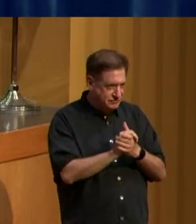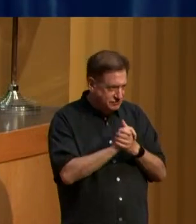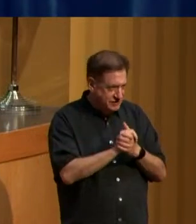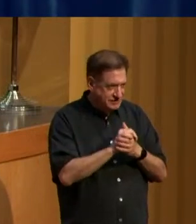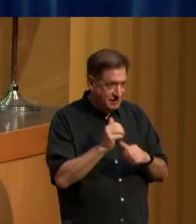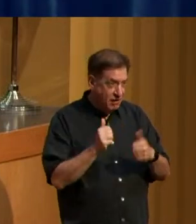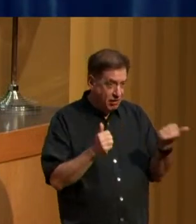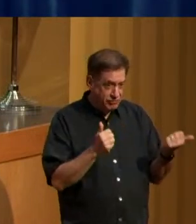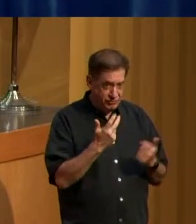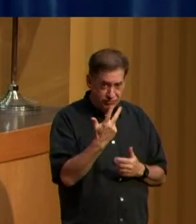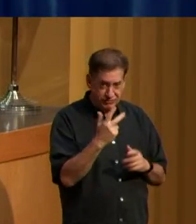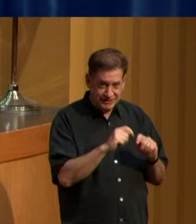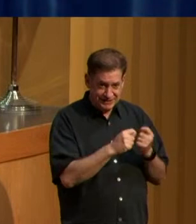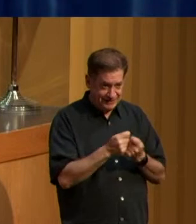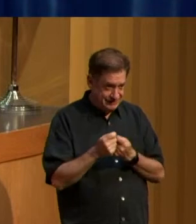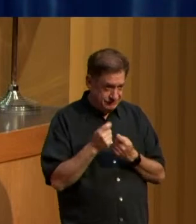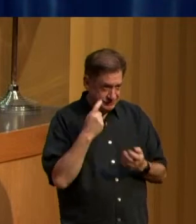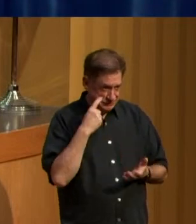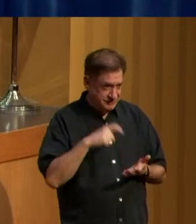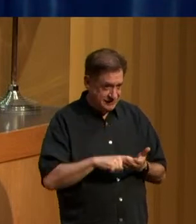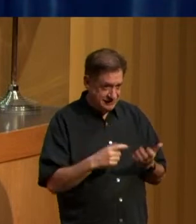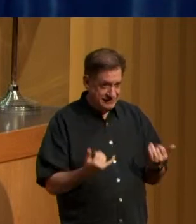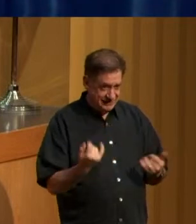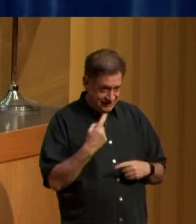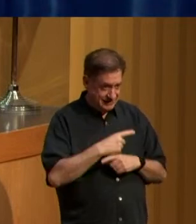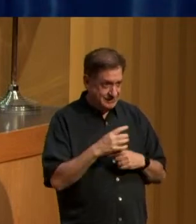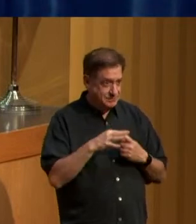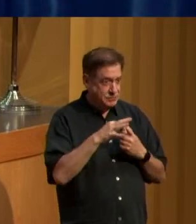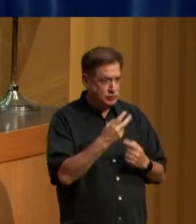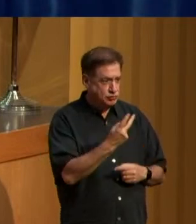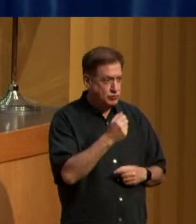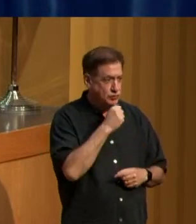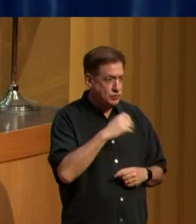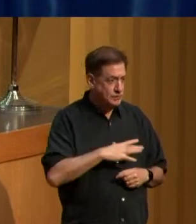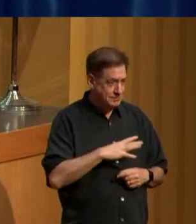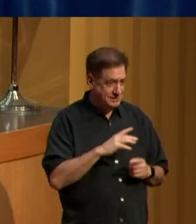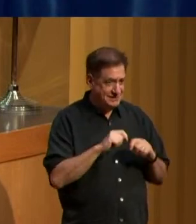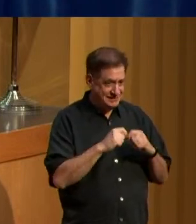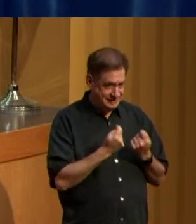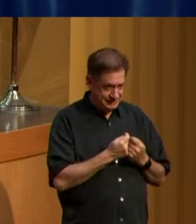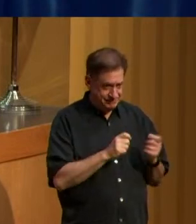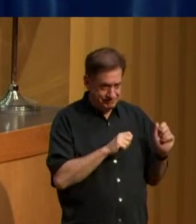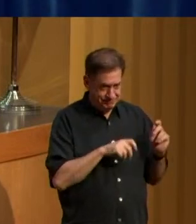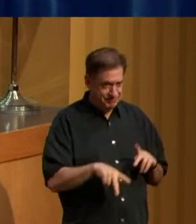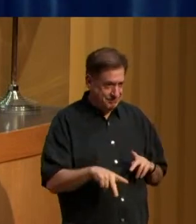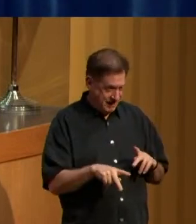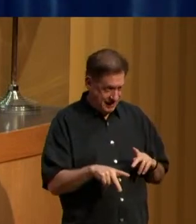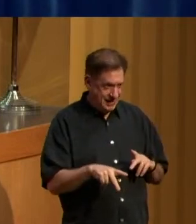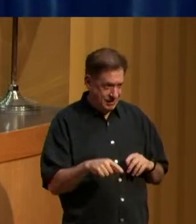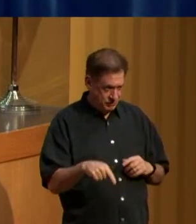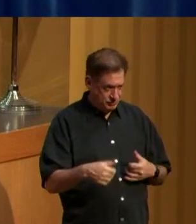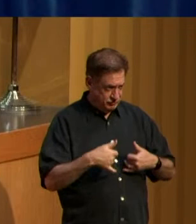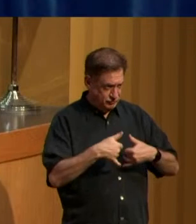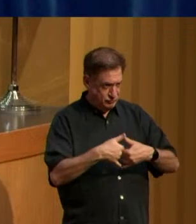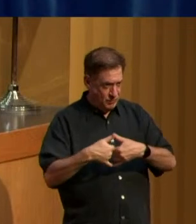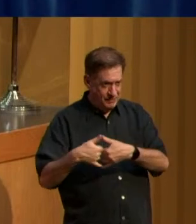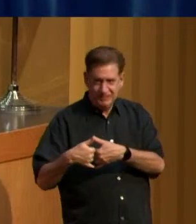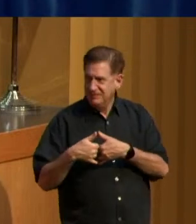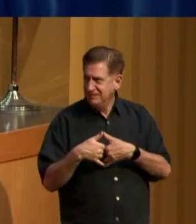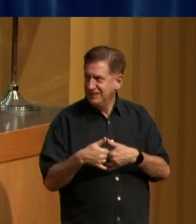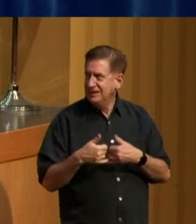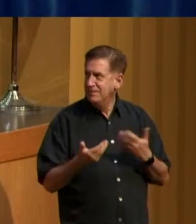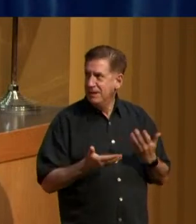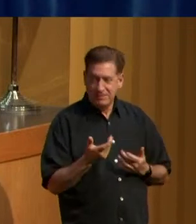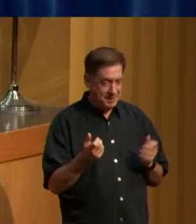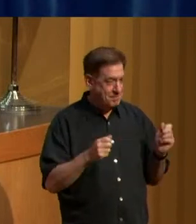are being recognized here today, especially the 2 women's teams that came back with these nice trophies right here. Hopefully we can come back